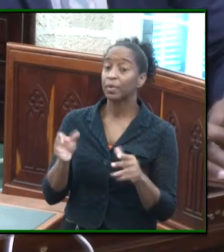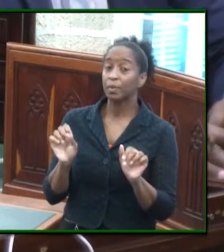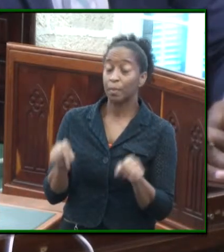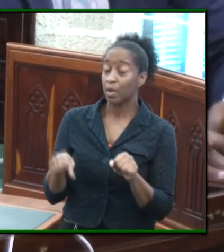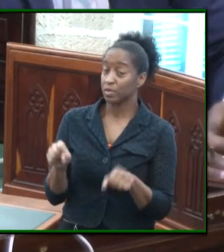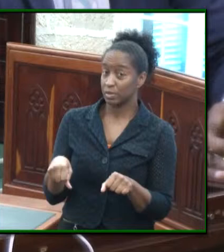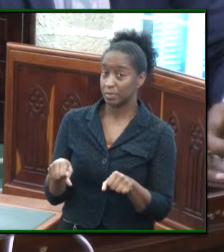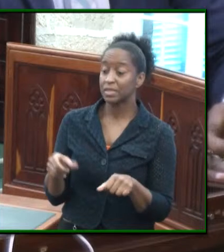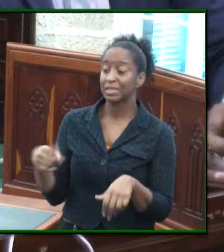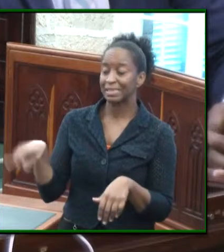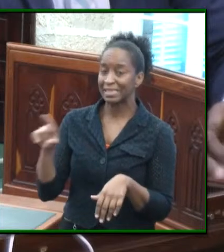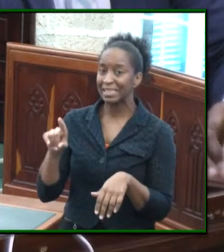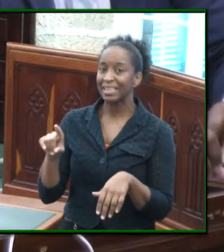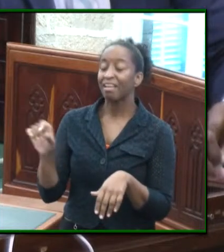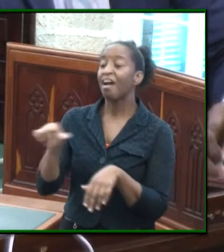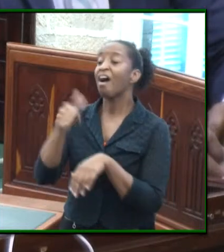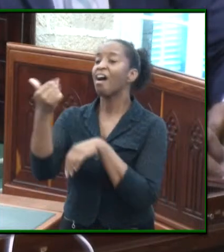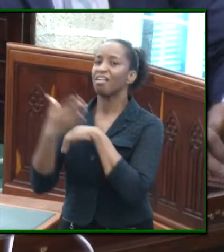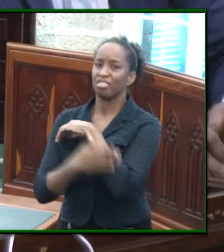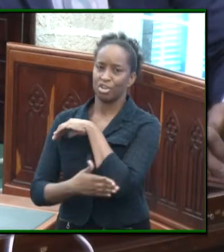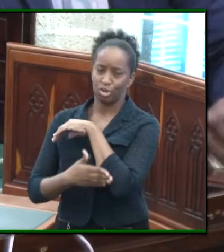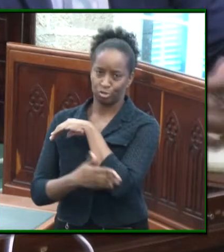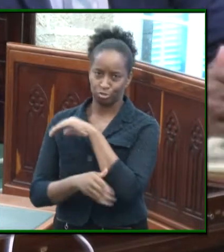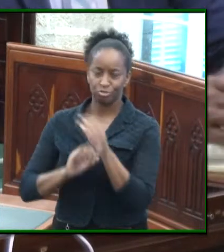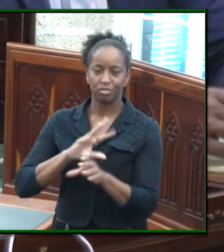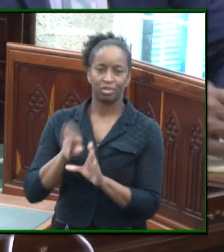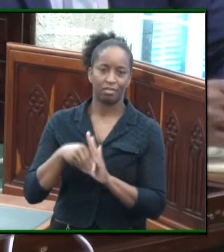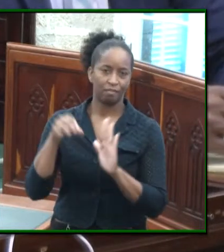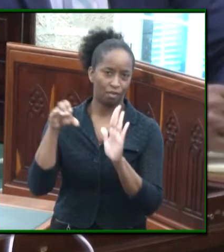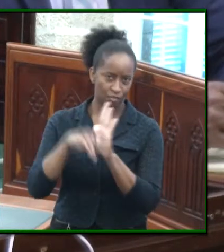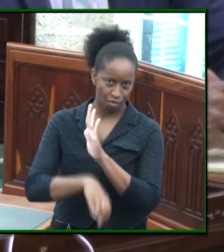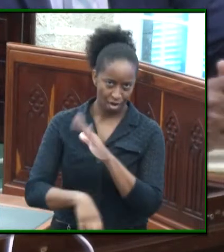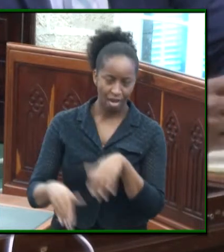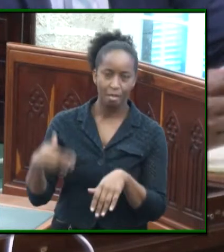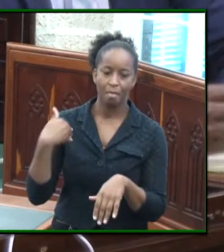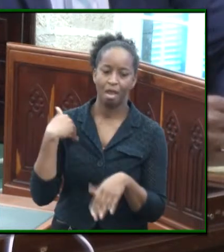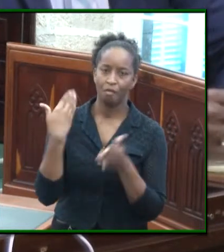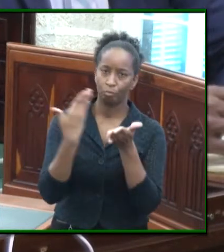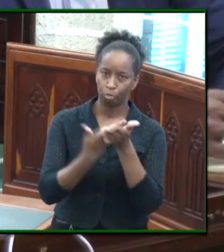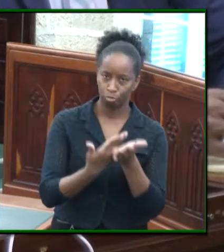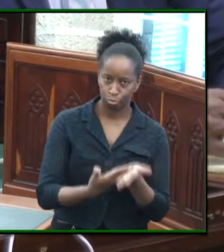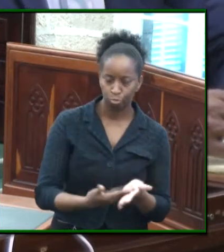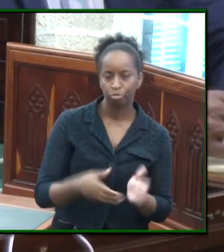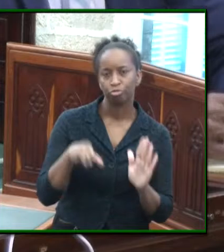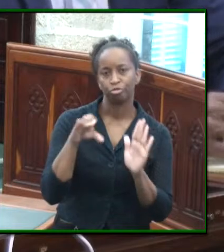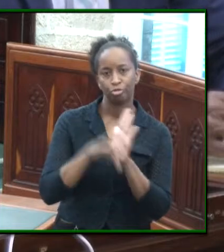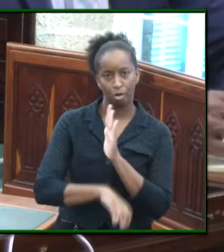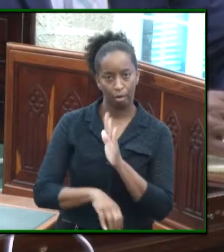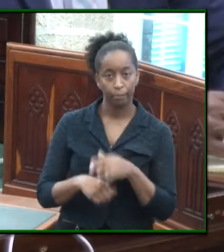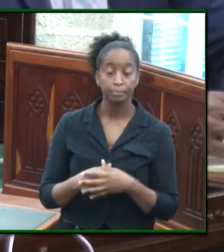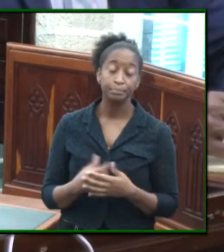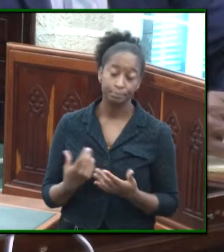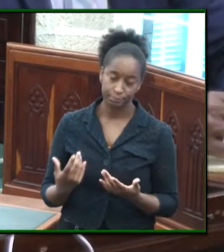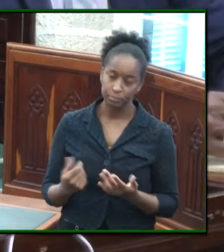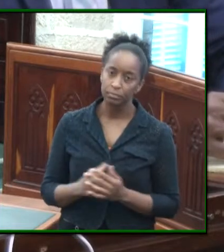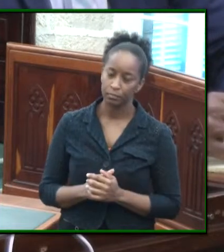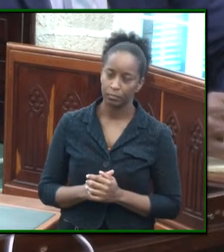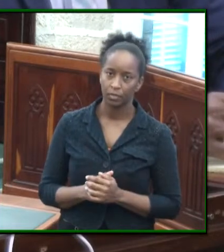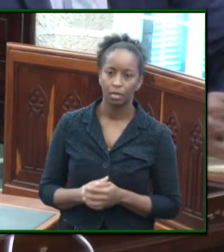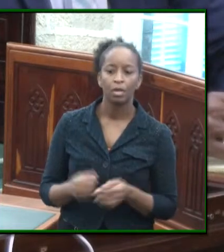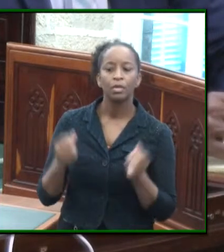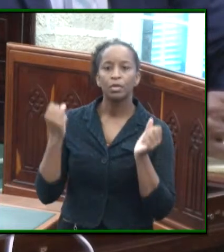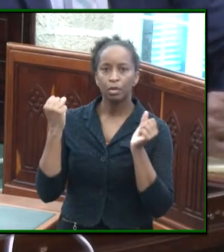are still applying. There is a tremendous benefit from giving these individuals